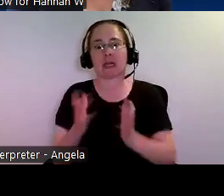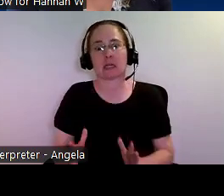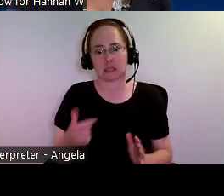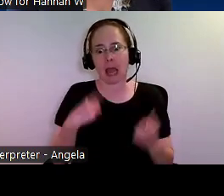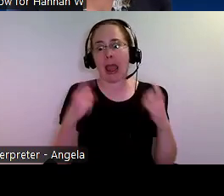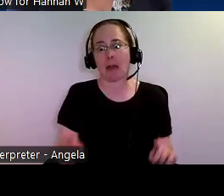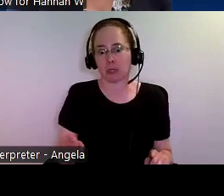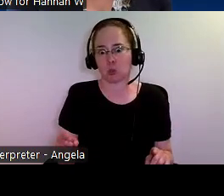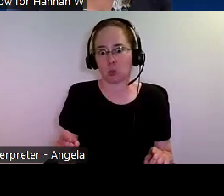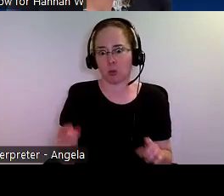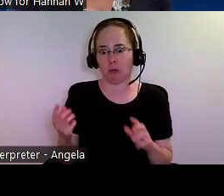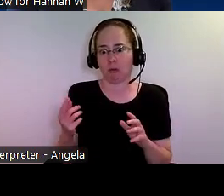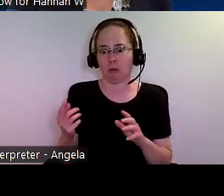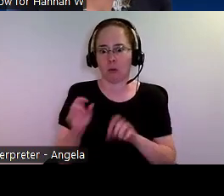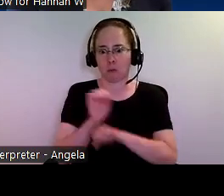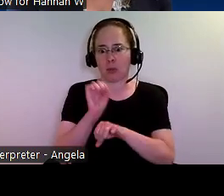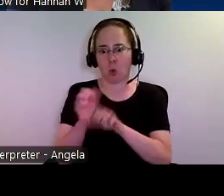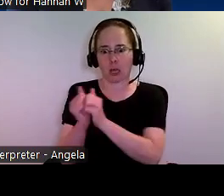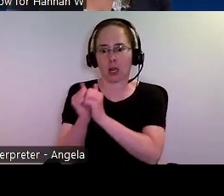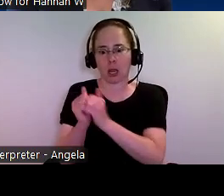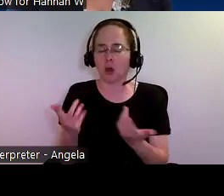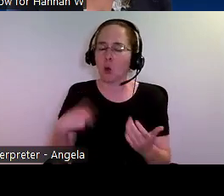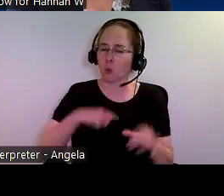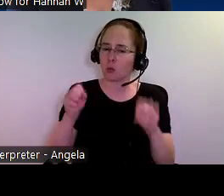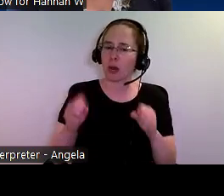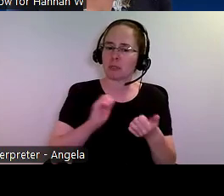come alongside. And we were able to get House Bill